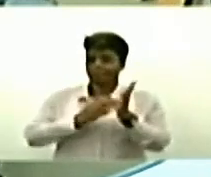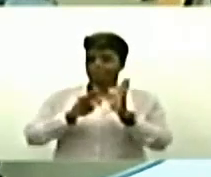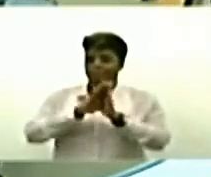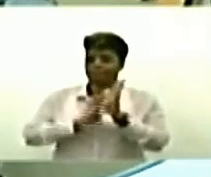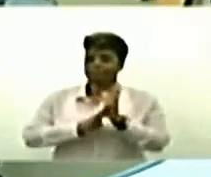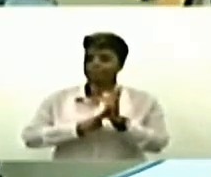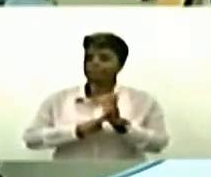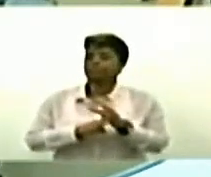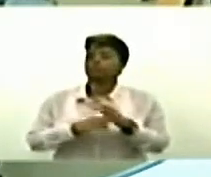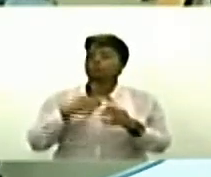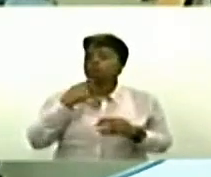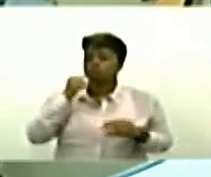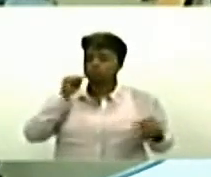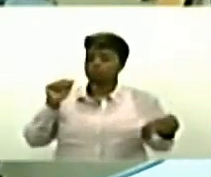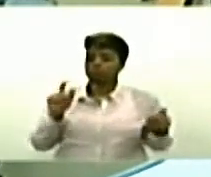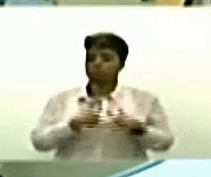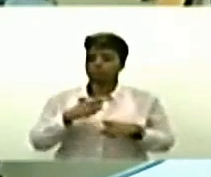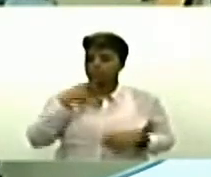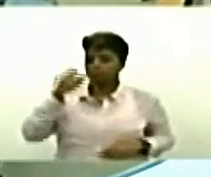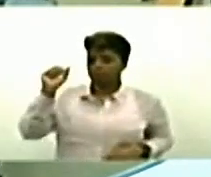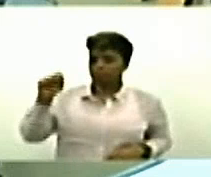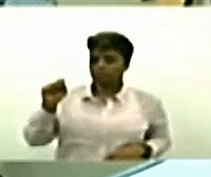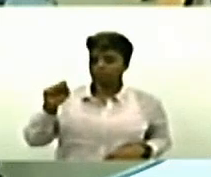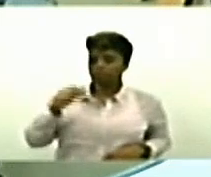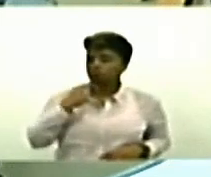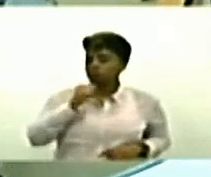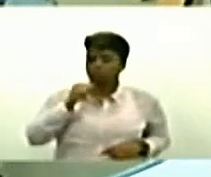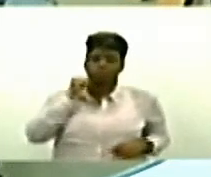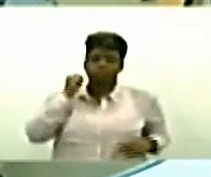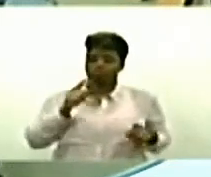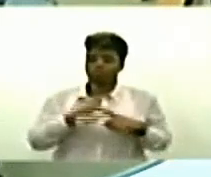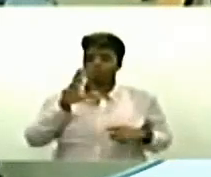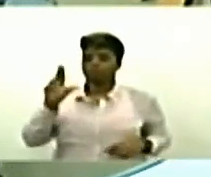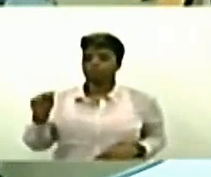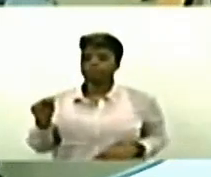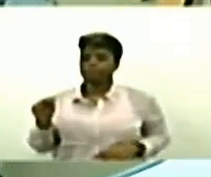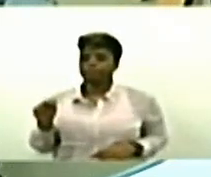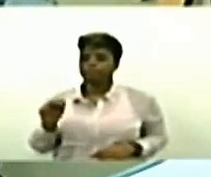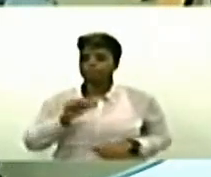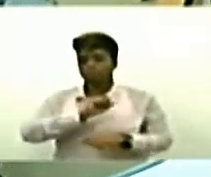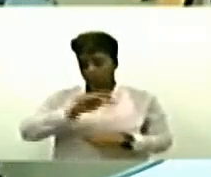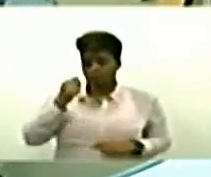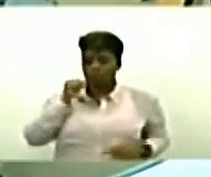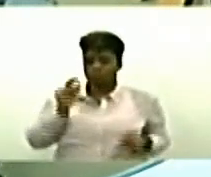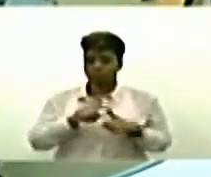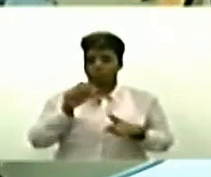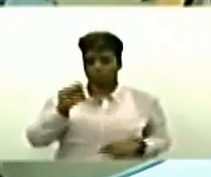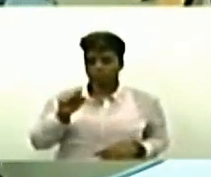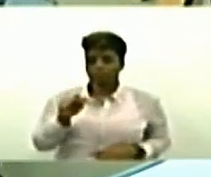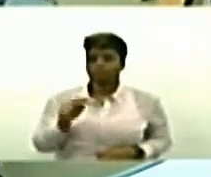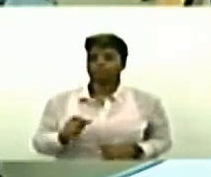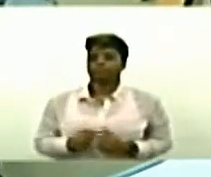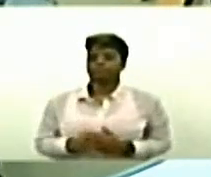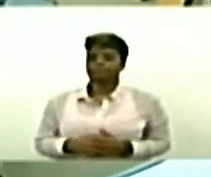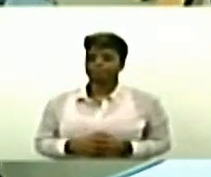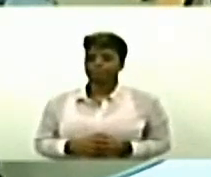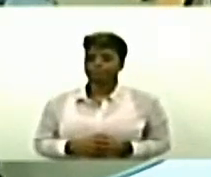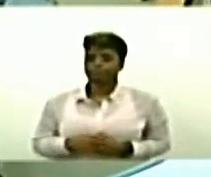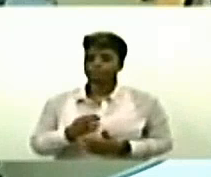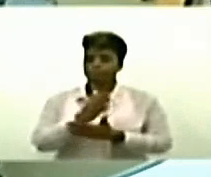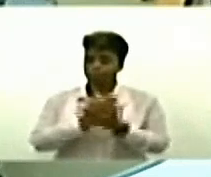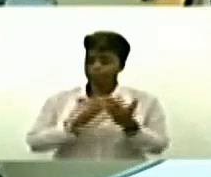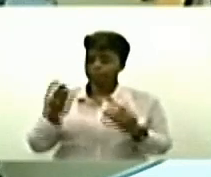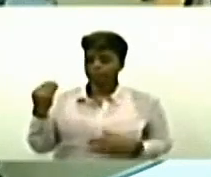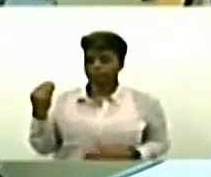Those who have that opinion say aye. To the contrary opinion say nay. I think the ayes have it. The ayes do have it. Clause